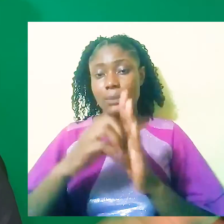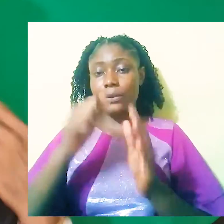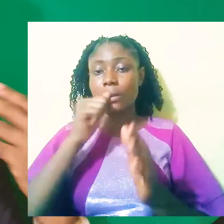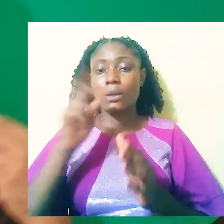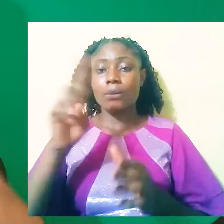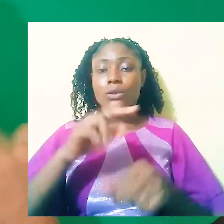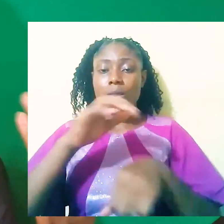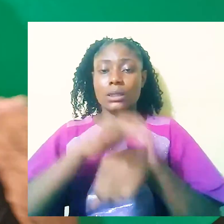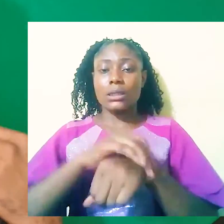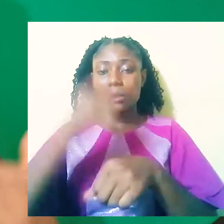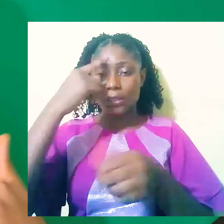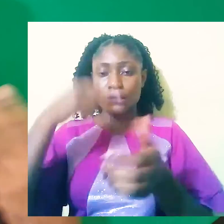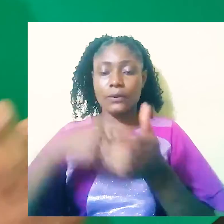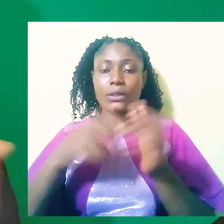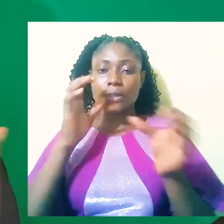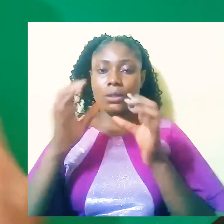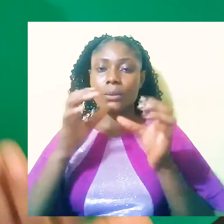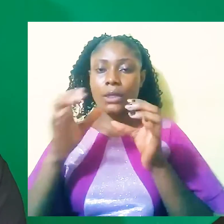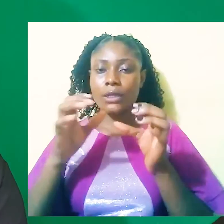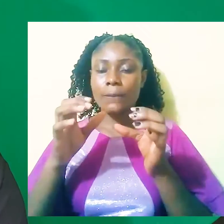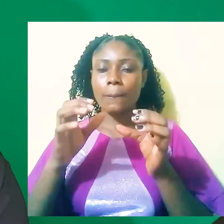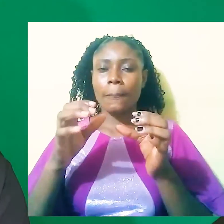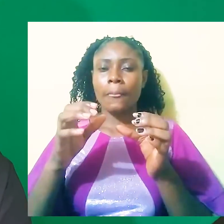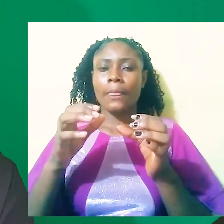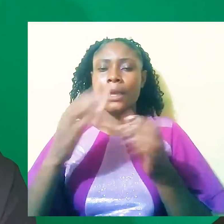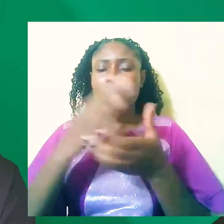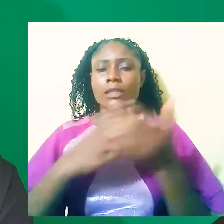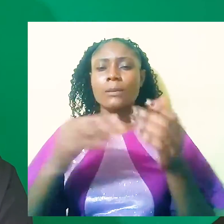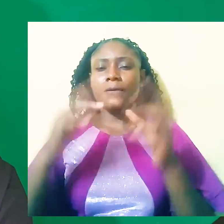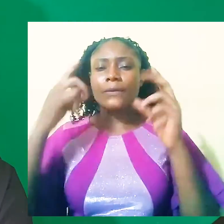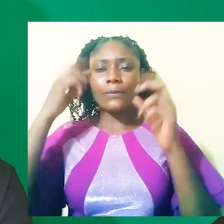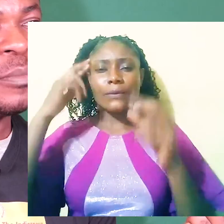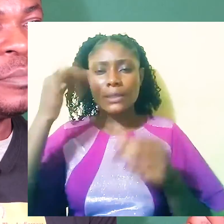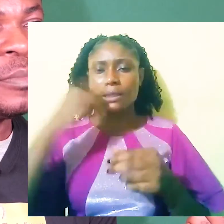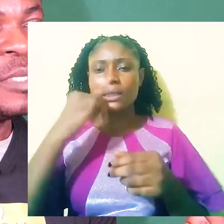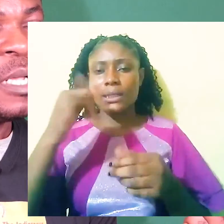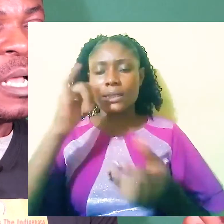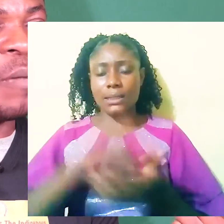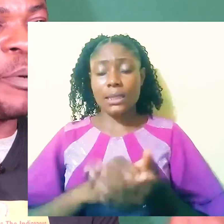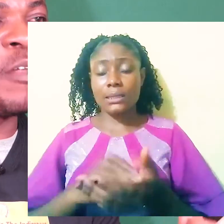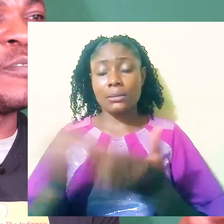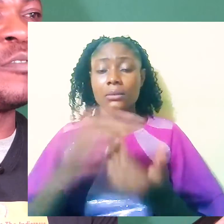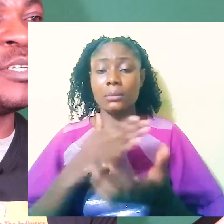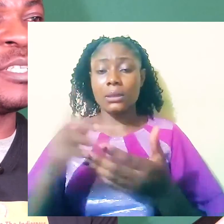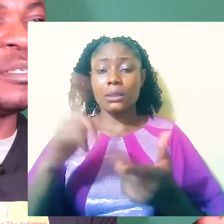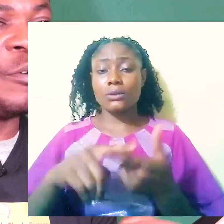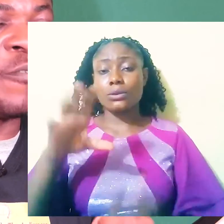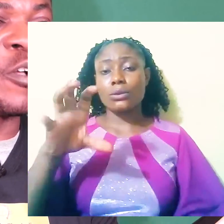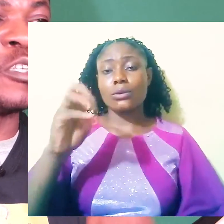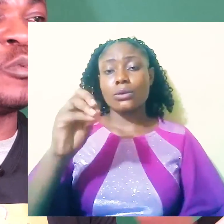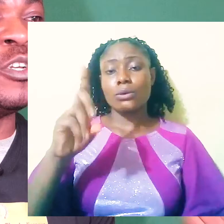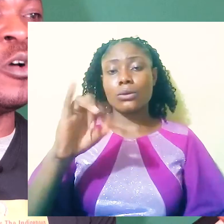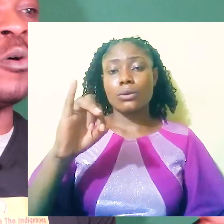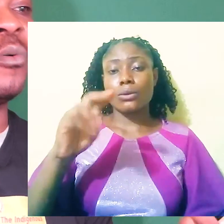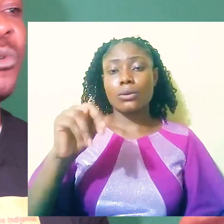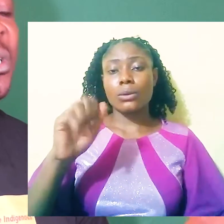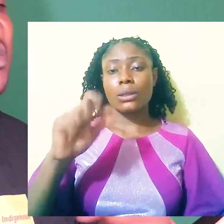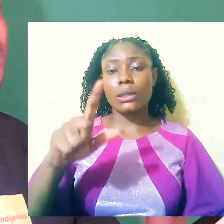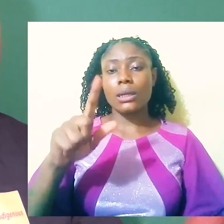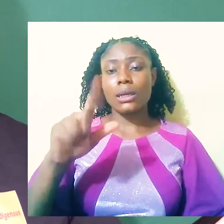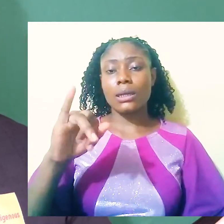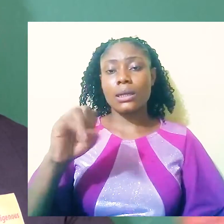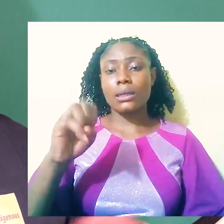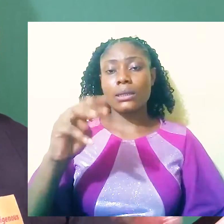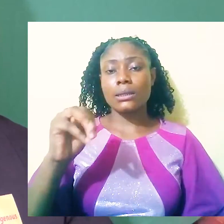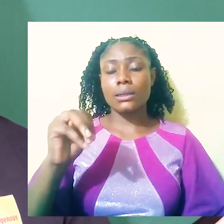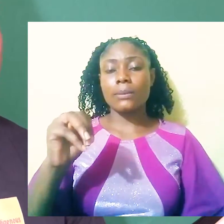other languages like English that I am using for this communication. And part of the reason, of course, we know